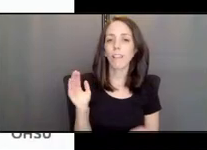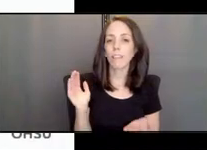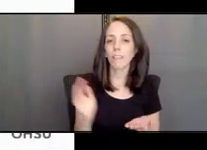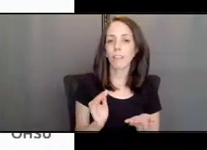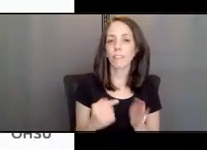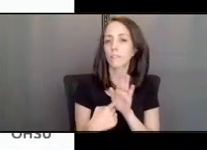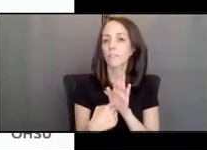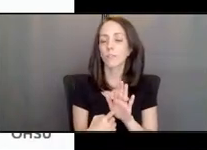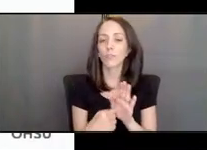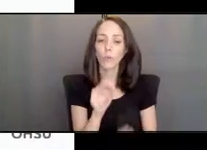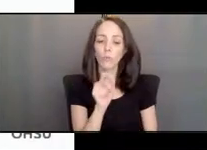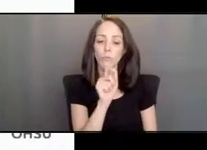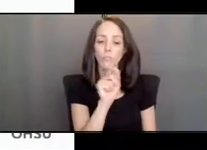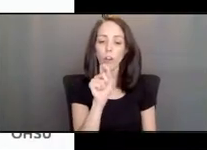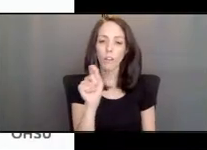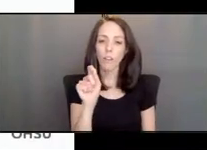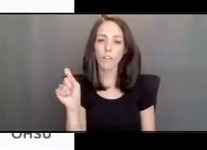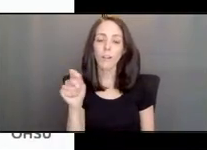purple line at the top.